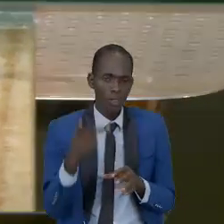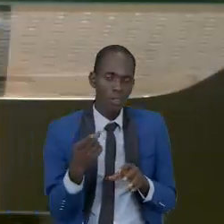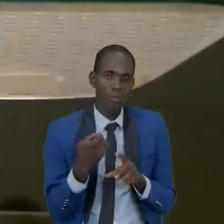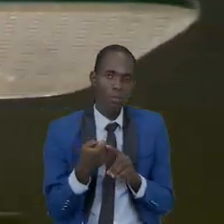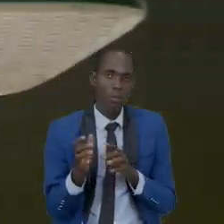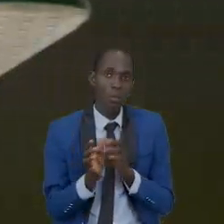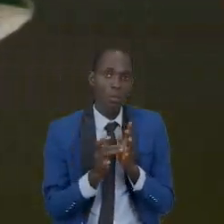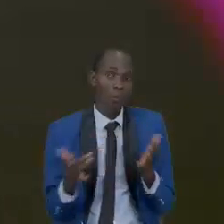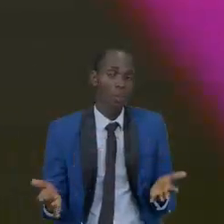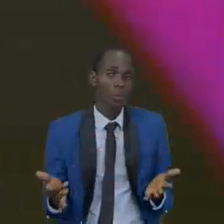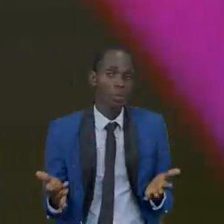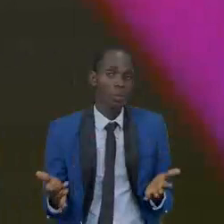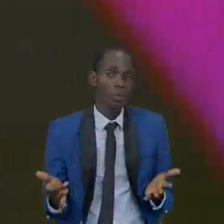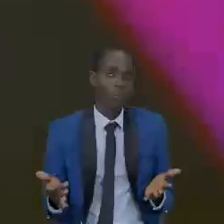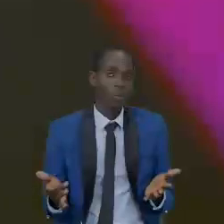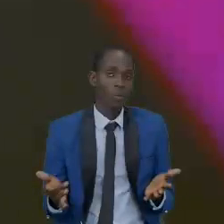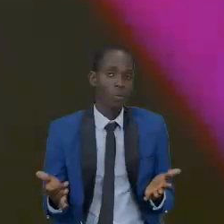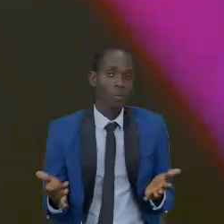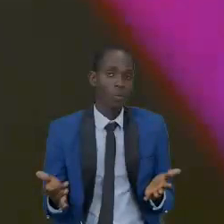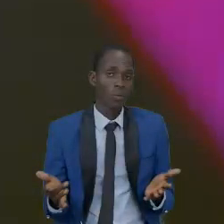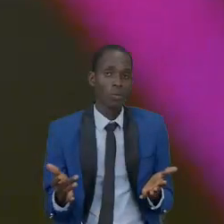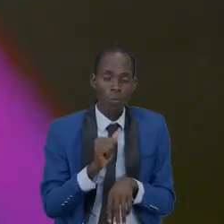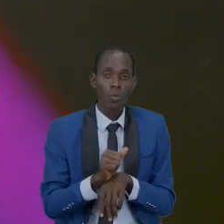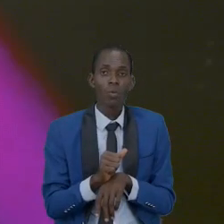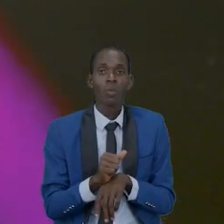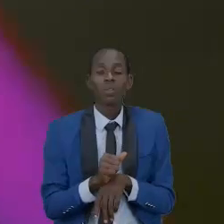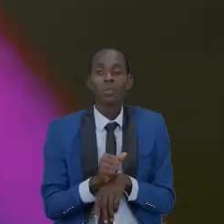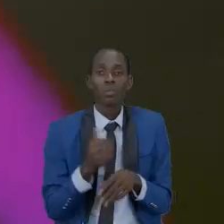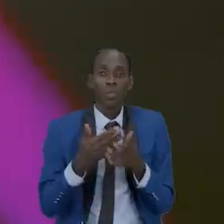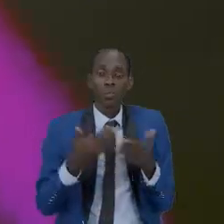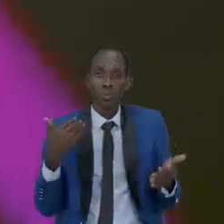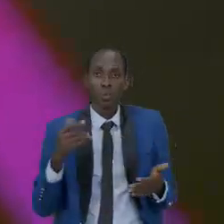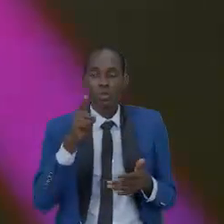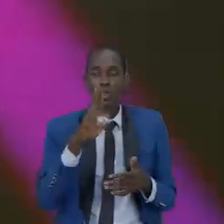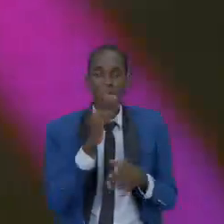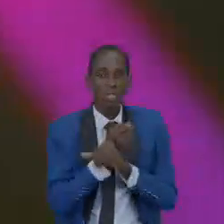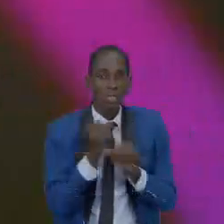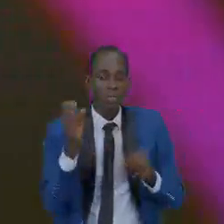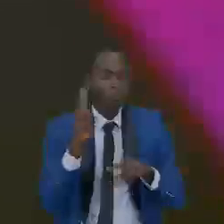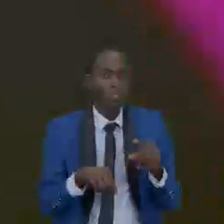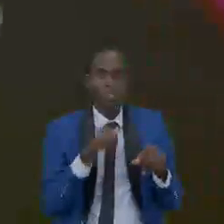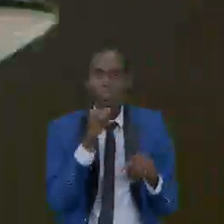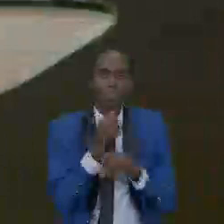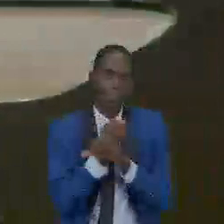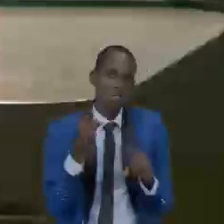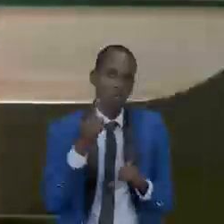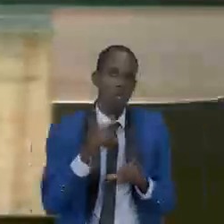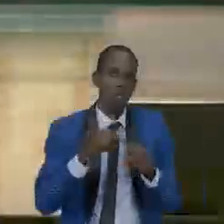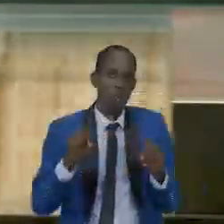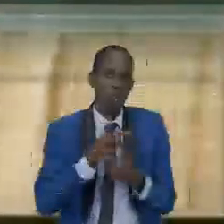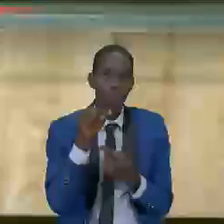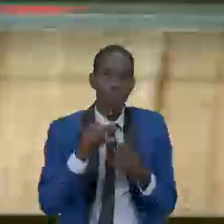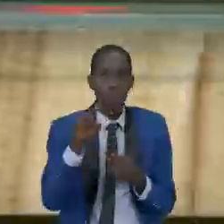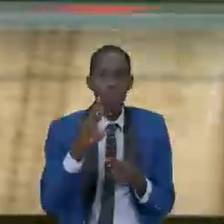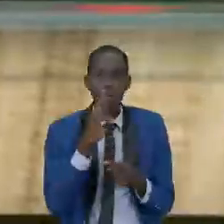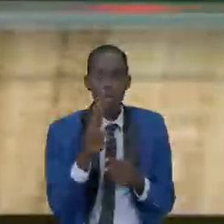saying your good works before you were saved cannot save you. But when you are saved, good